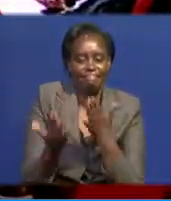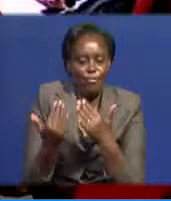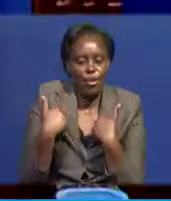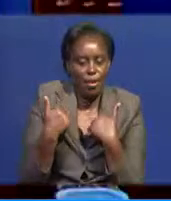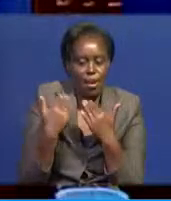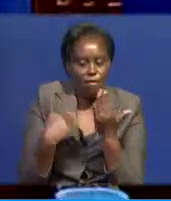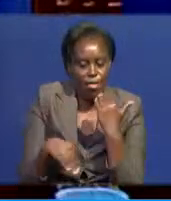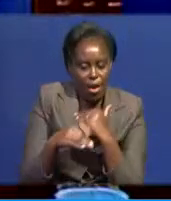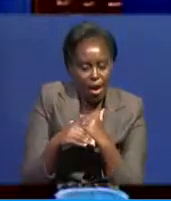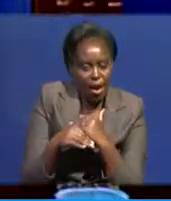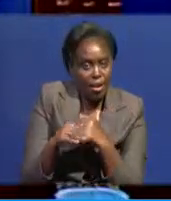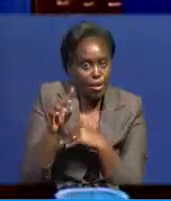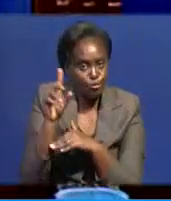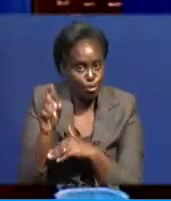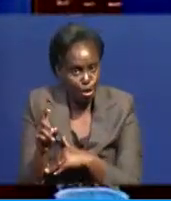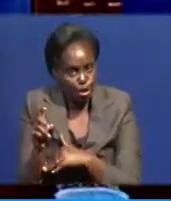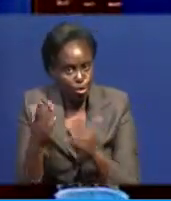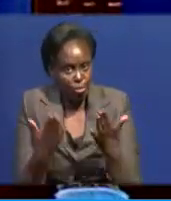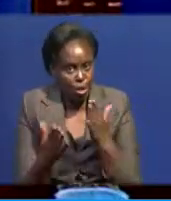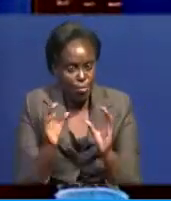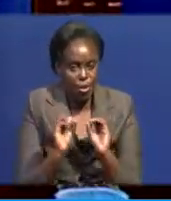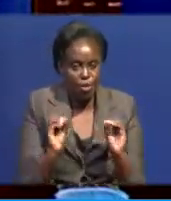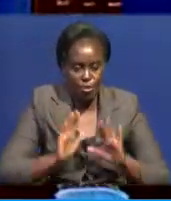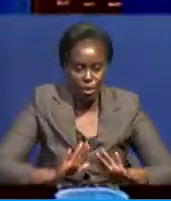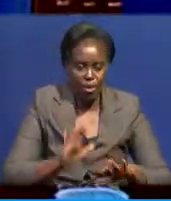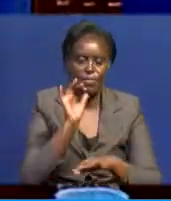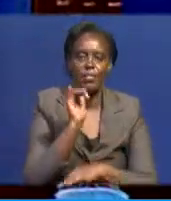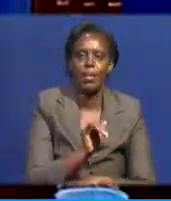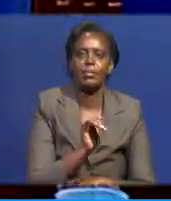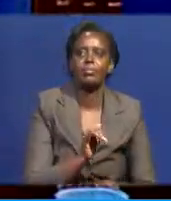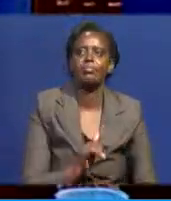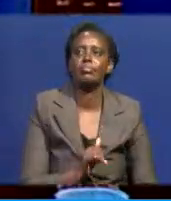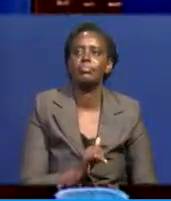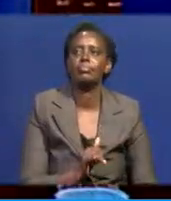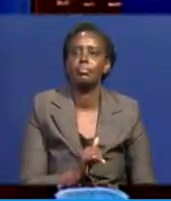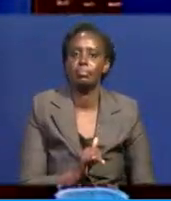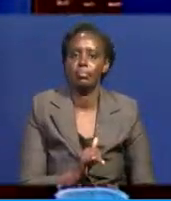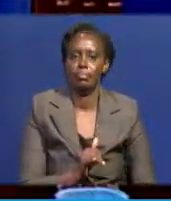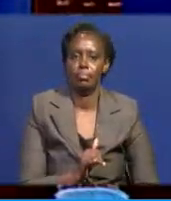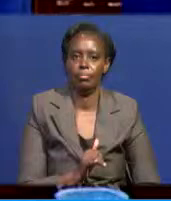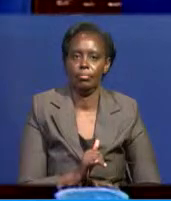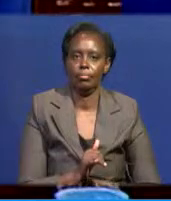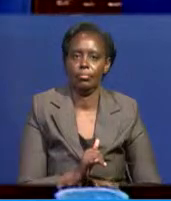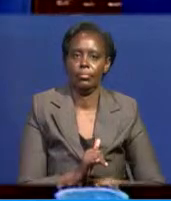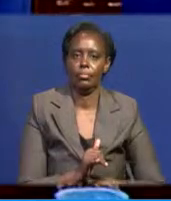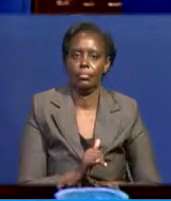the supplementary or not. I'd leave it at that. So